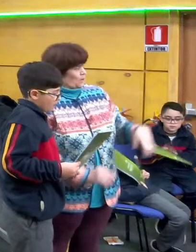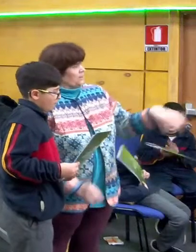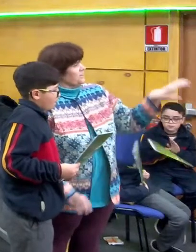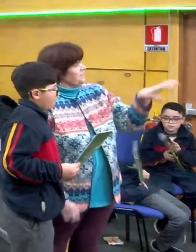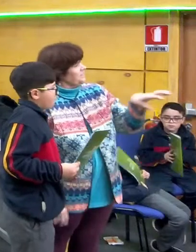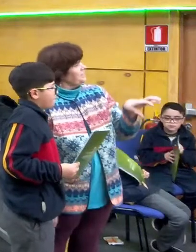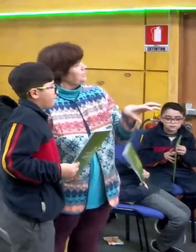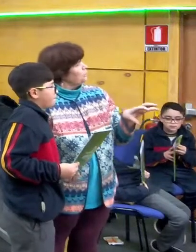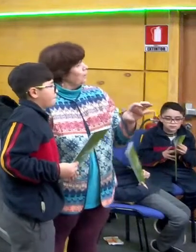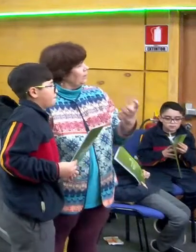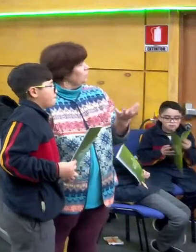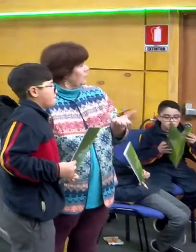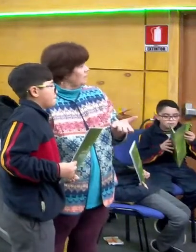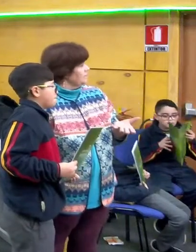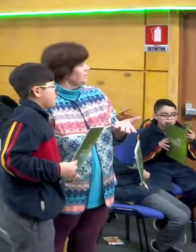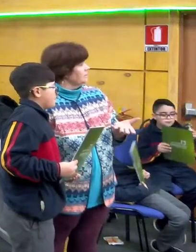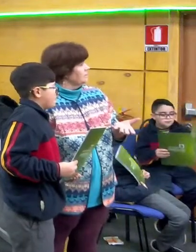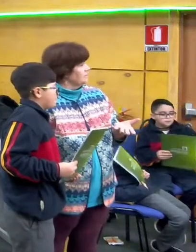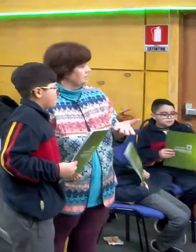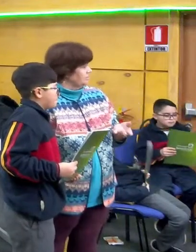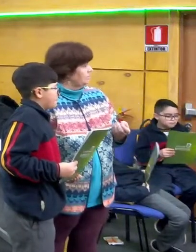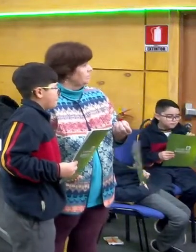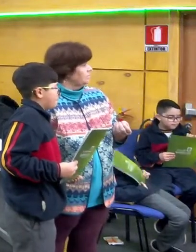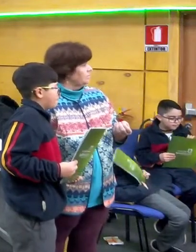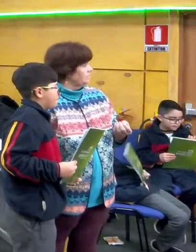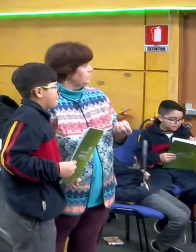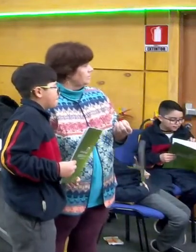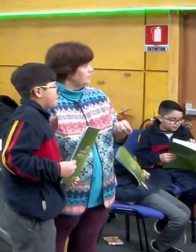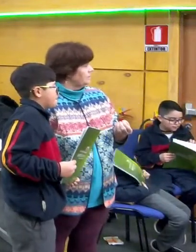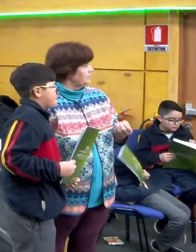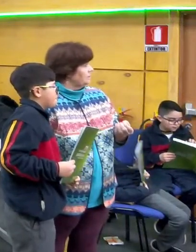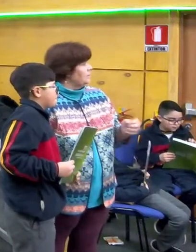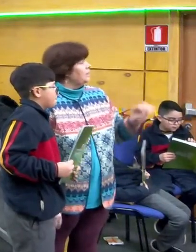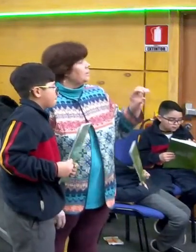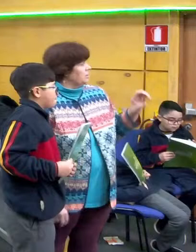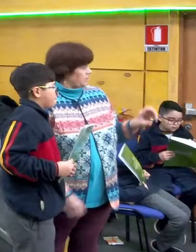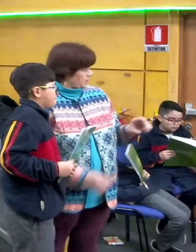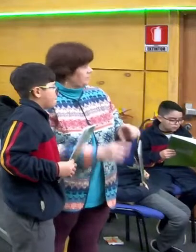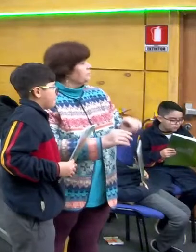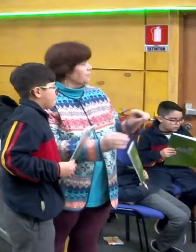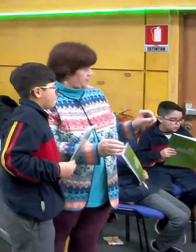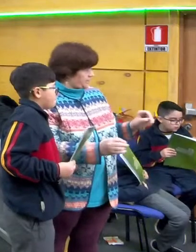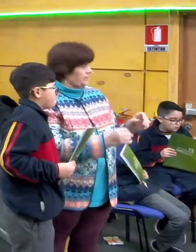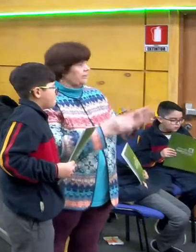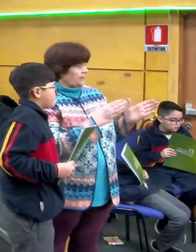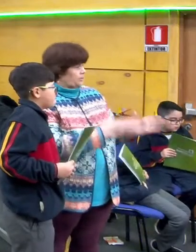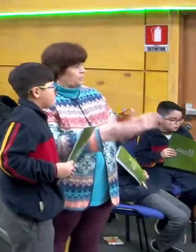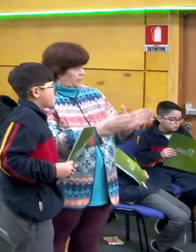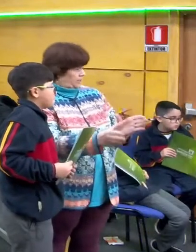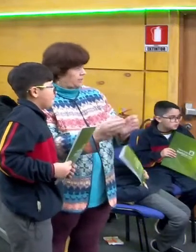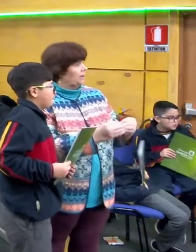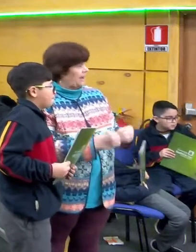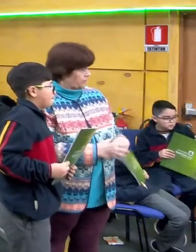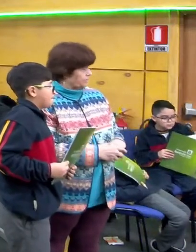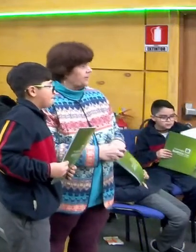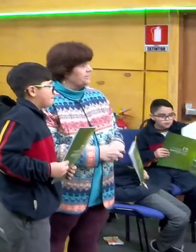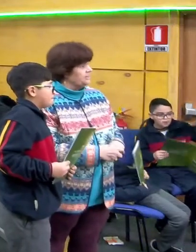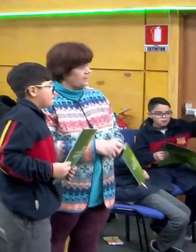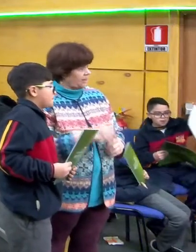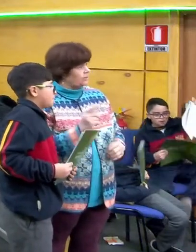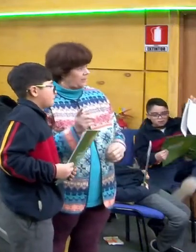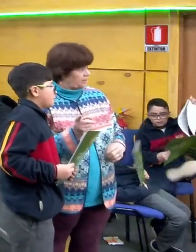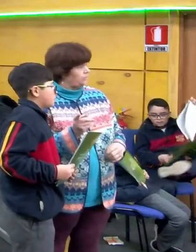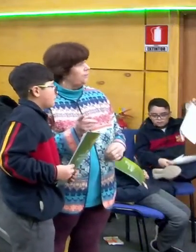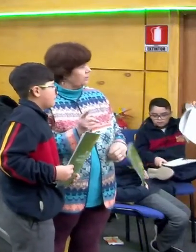One of the things he did well was his phrasing. He had the